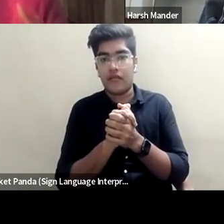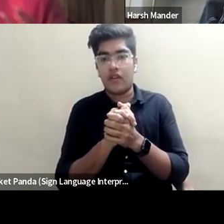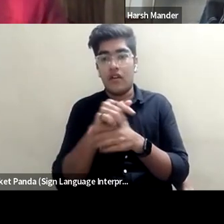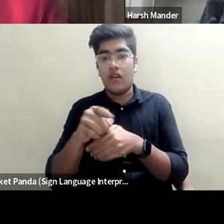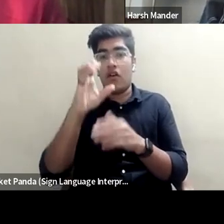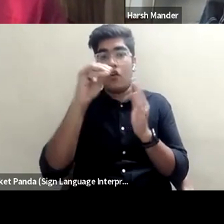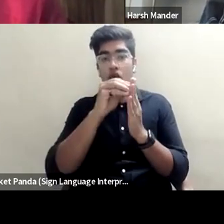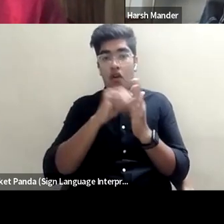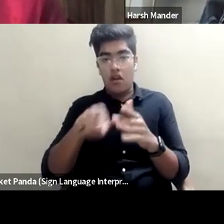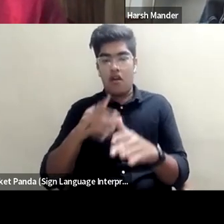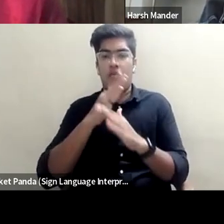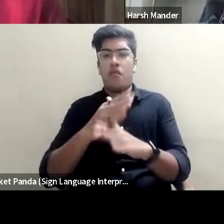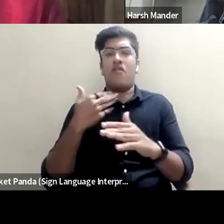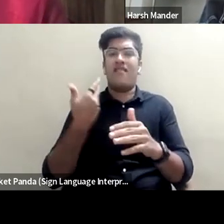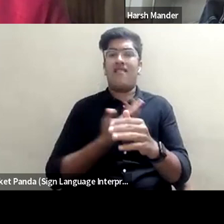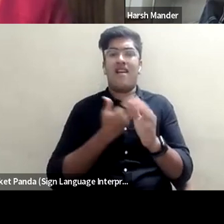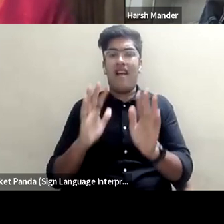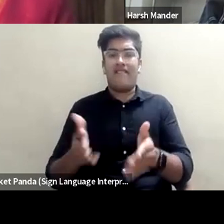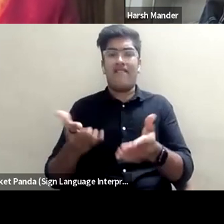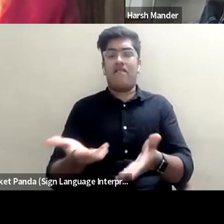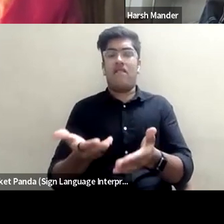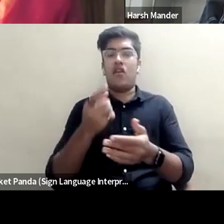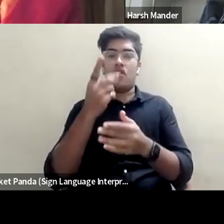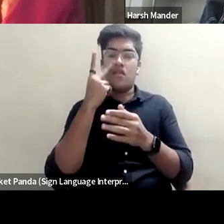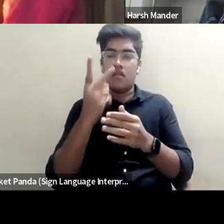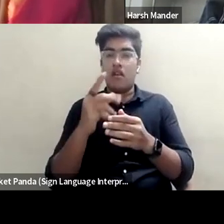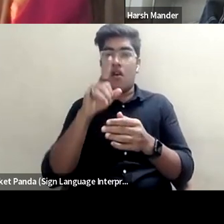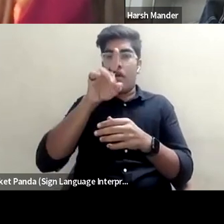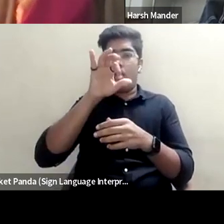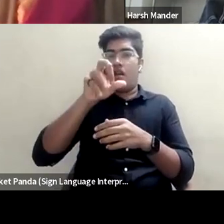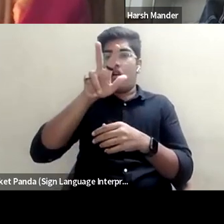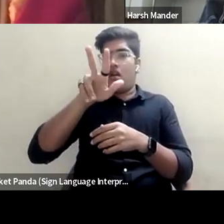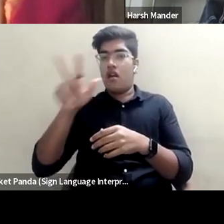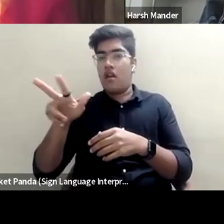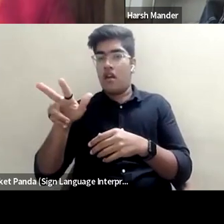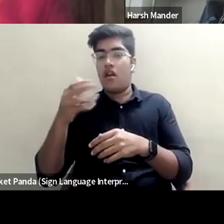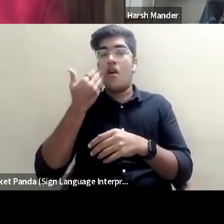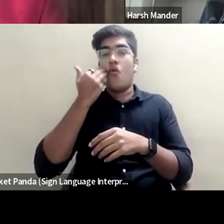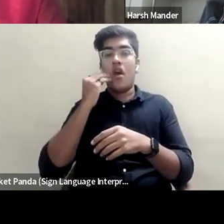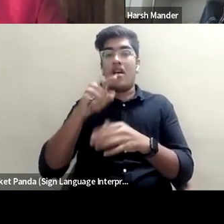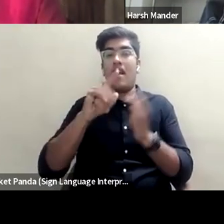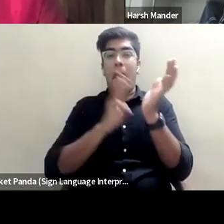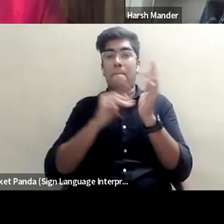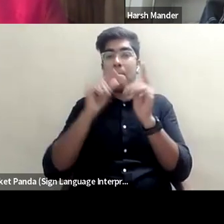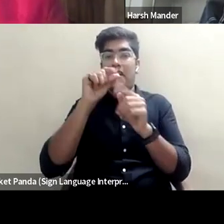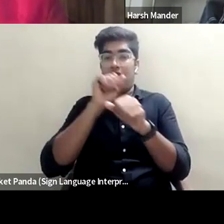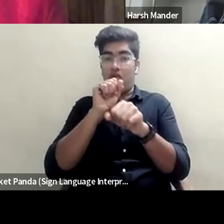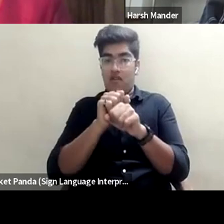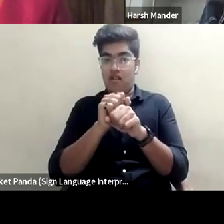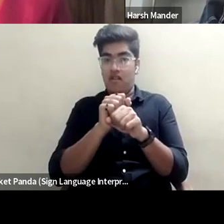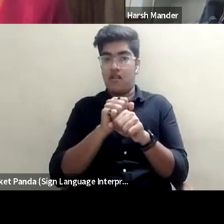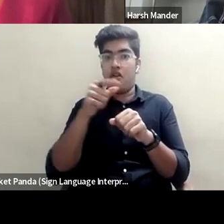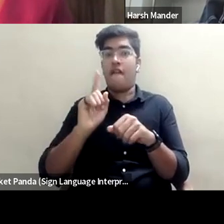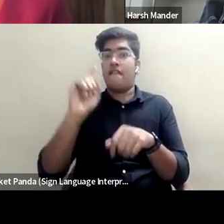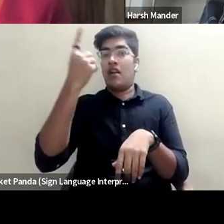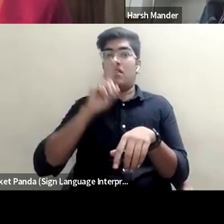Constitution protects us. You see, in 1988, when I was member of parliament, I became member of parliament for the first